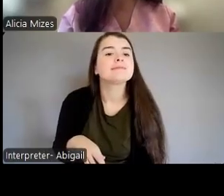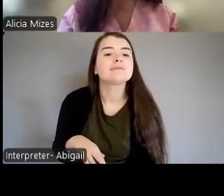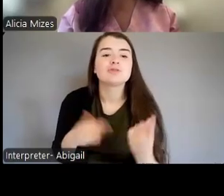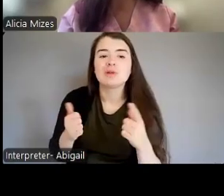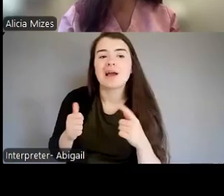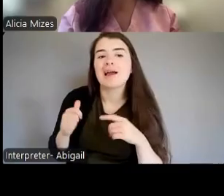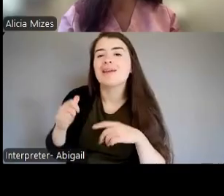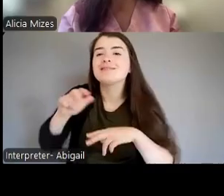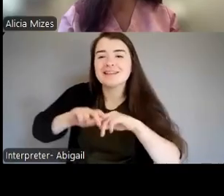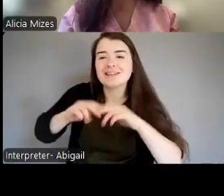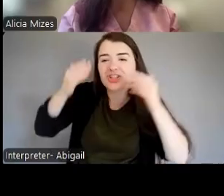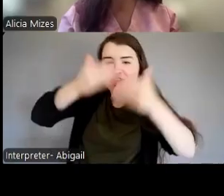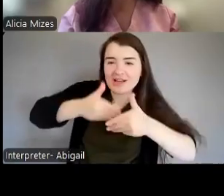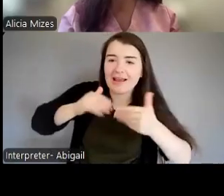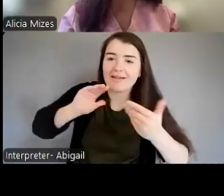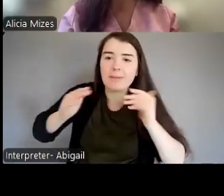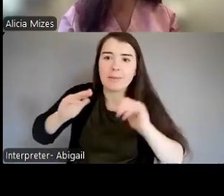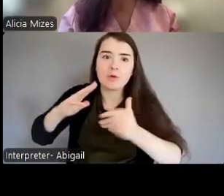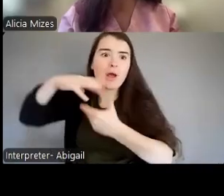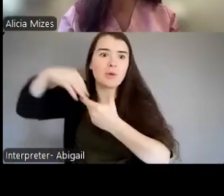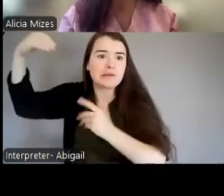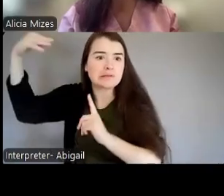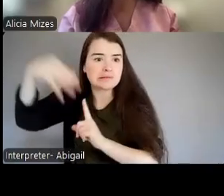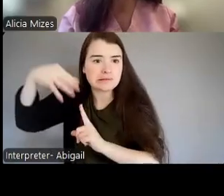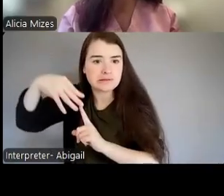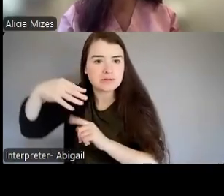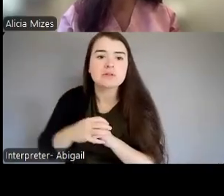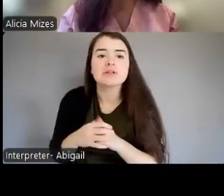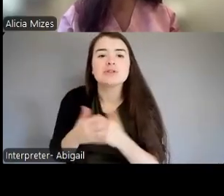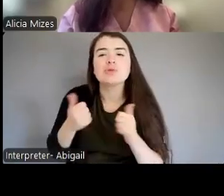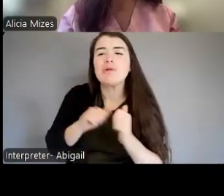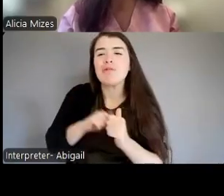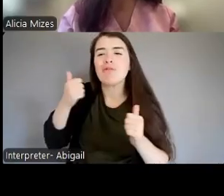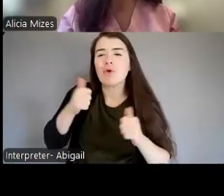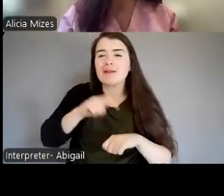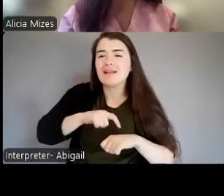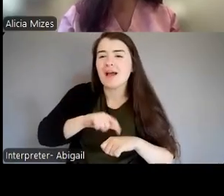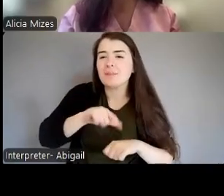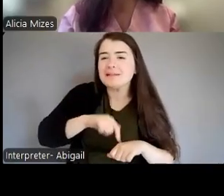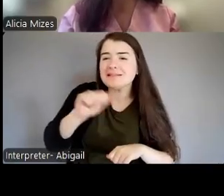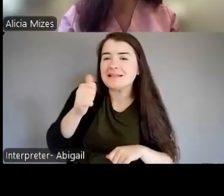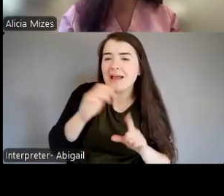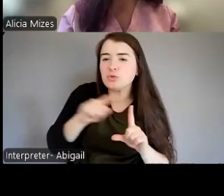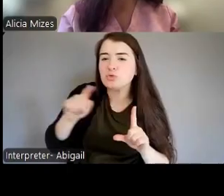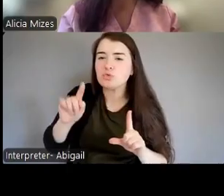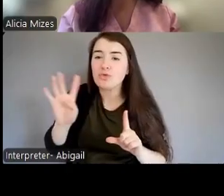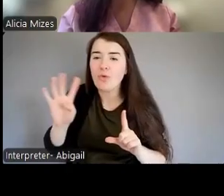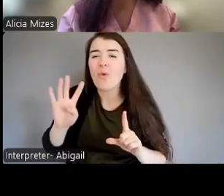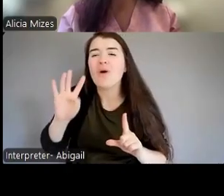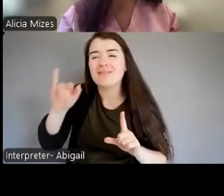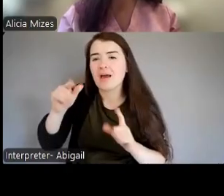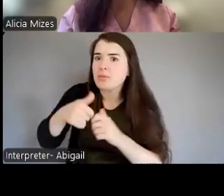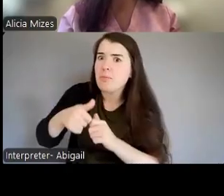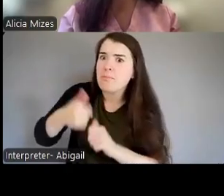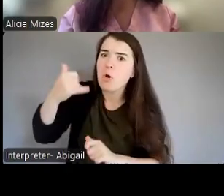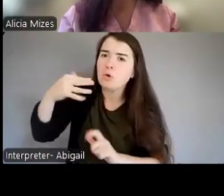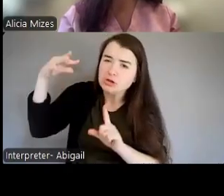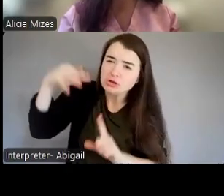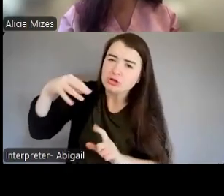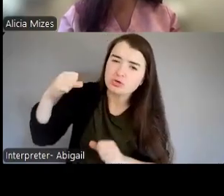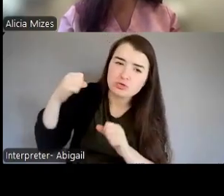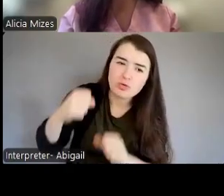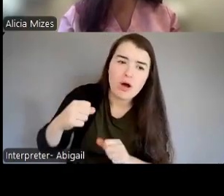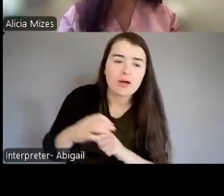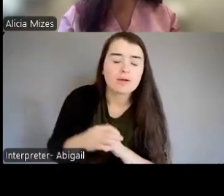avoid sun exposure as much as you can between the hours of 10 a.m. and 4 p.m. That's when the sun tends to be the brightest. Sun protective clothing